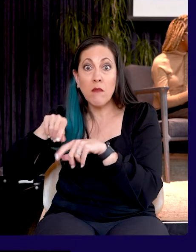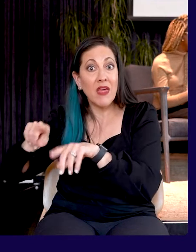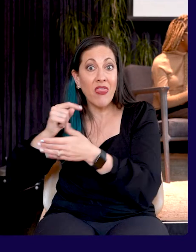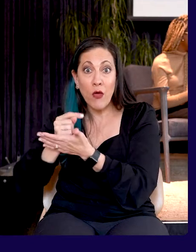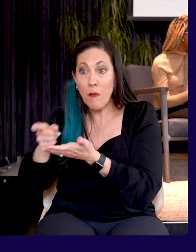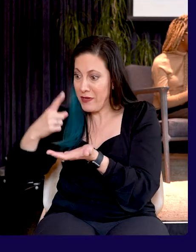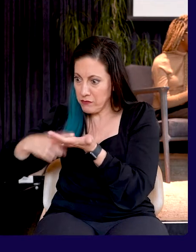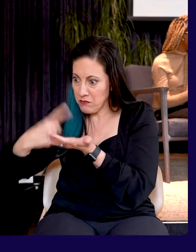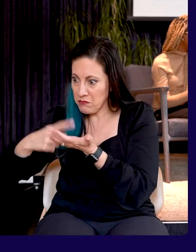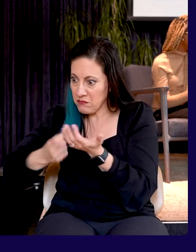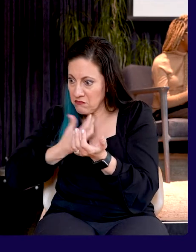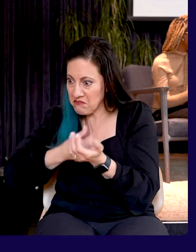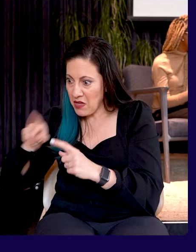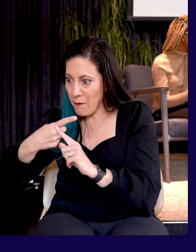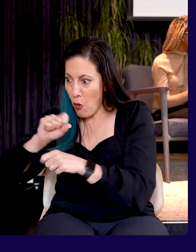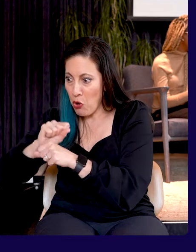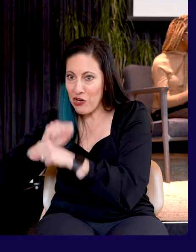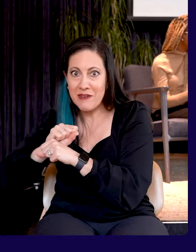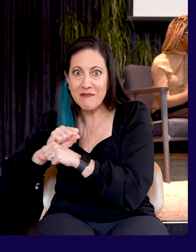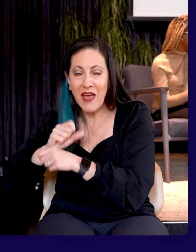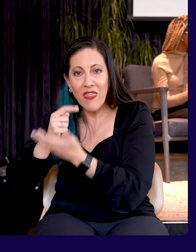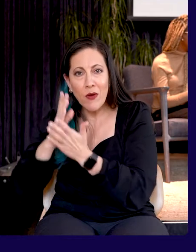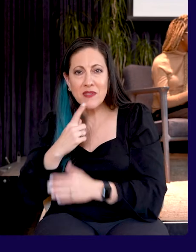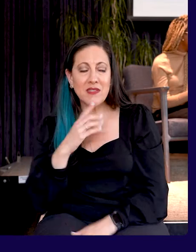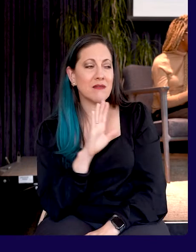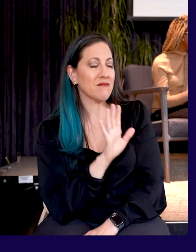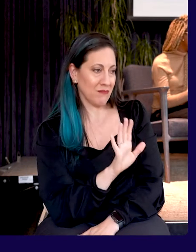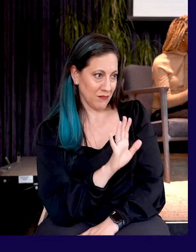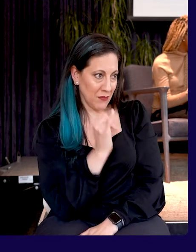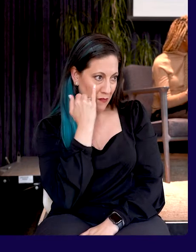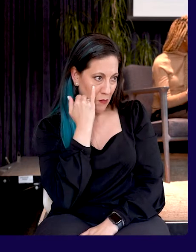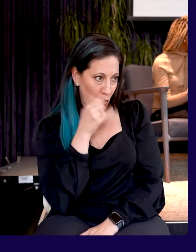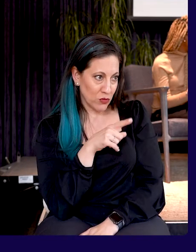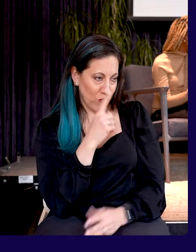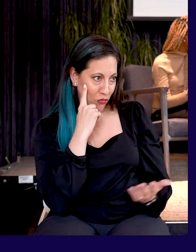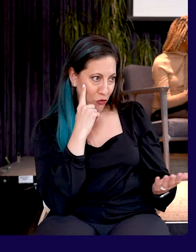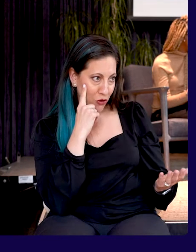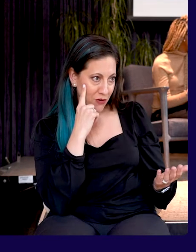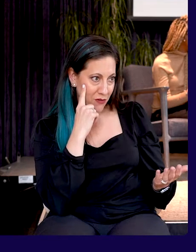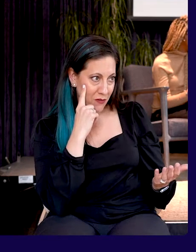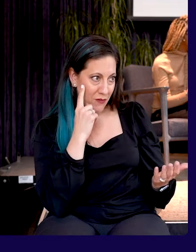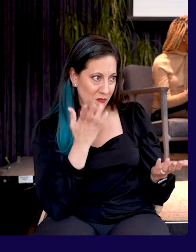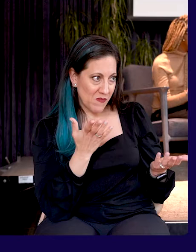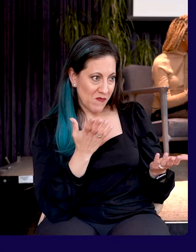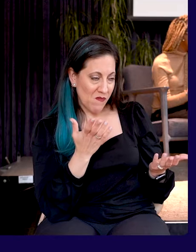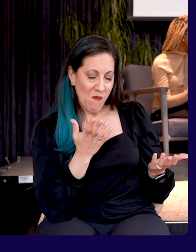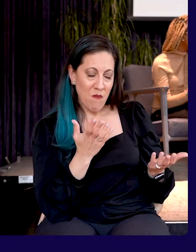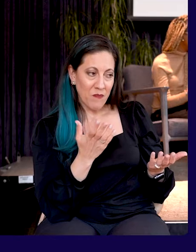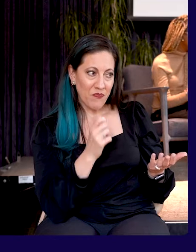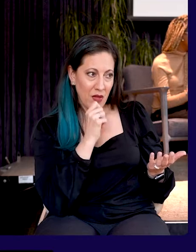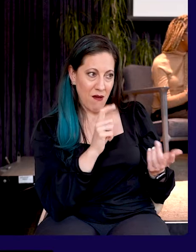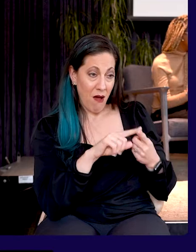her job. And the therapist said, what if you thought not about how can I be the best